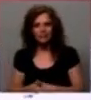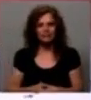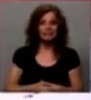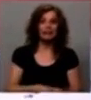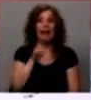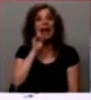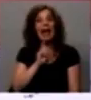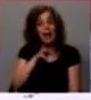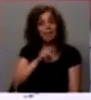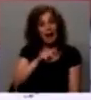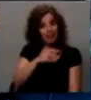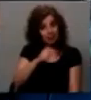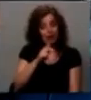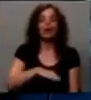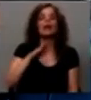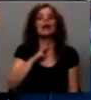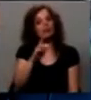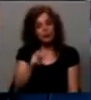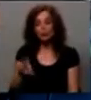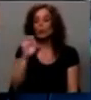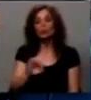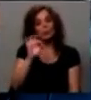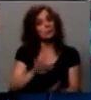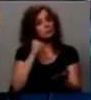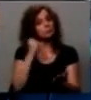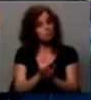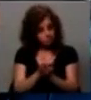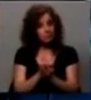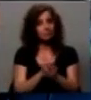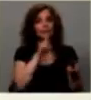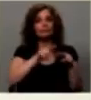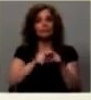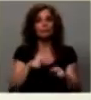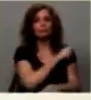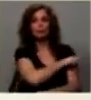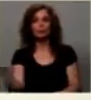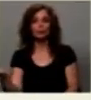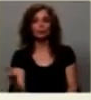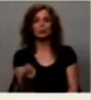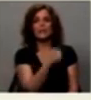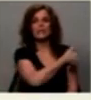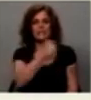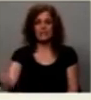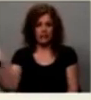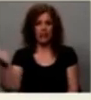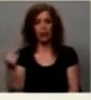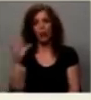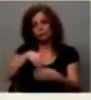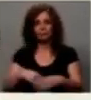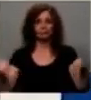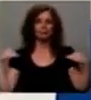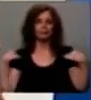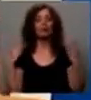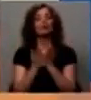Marta tem 13 anos, acabou o 8º ano com 5 a todas as disciplinas, incluindo a educação física, na Escola Básica